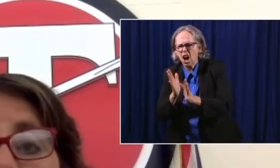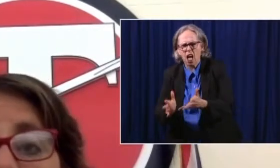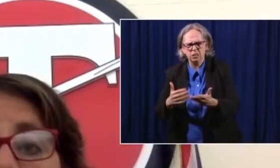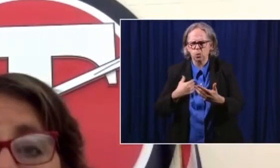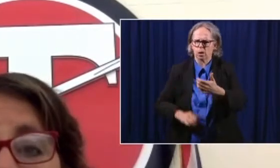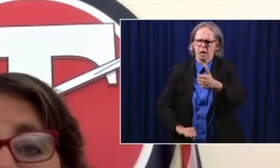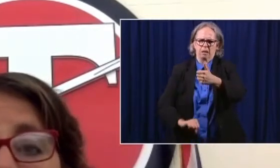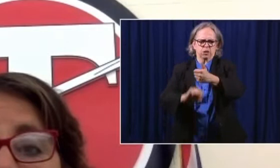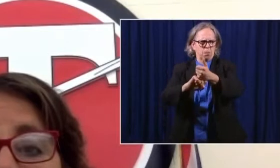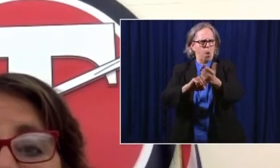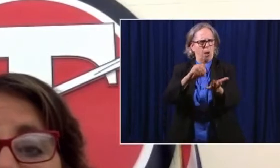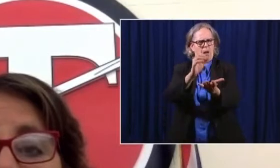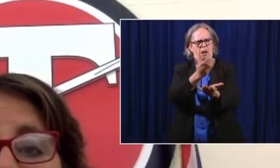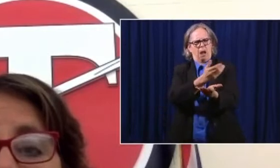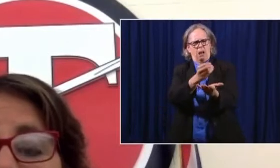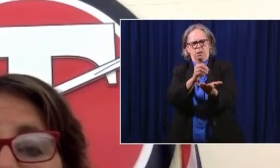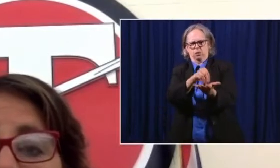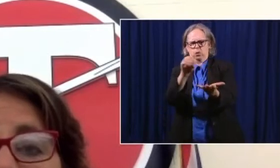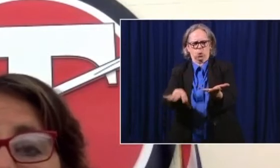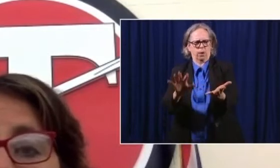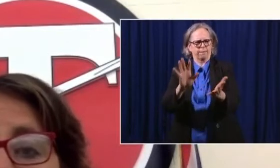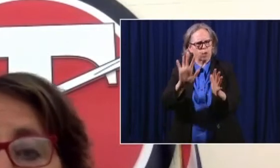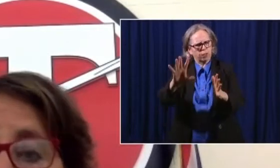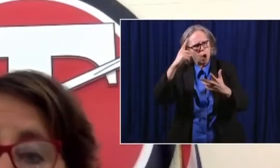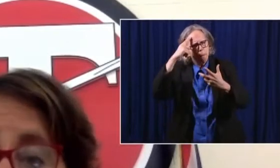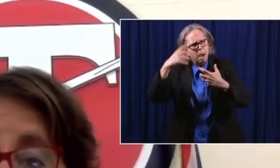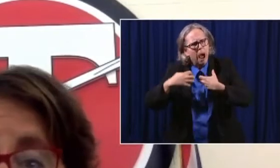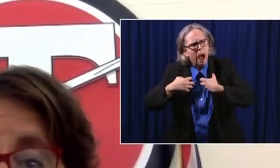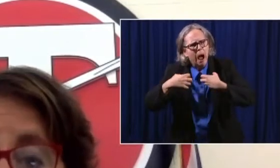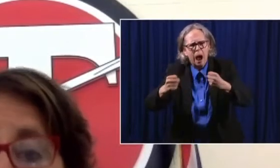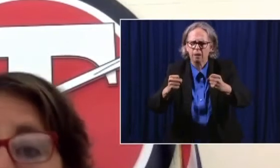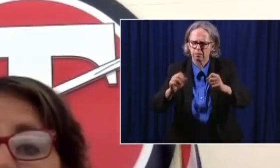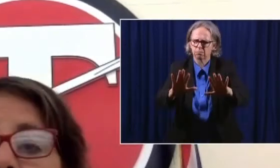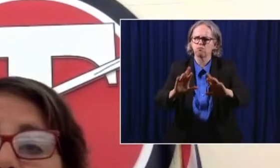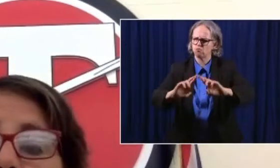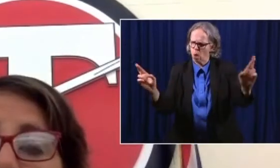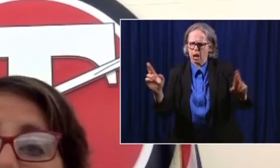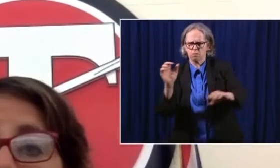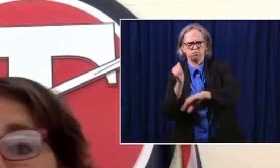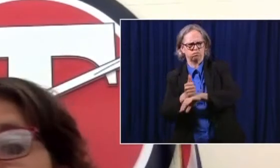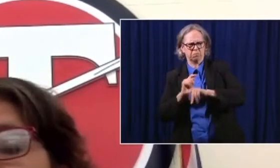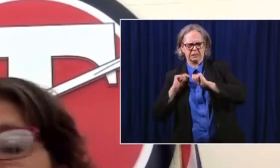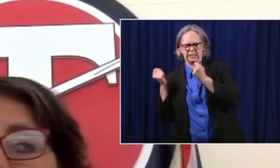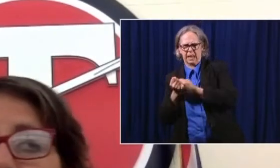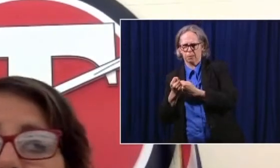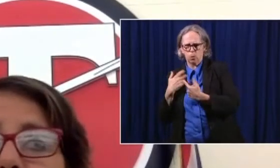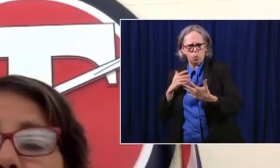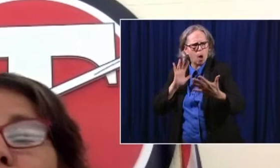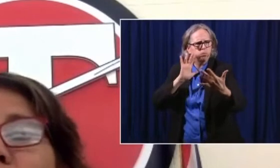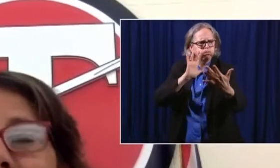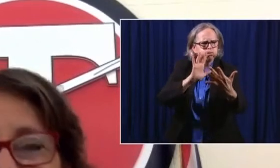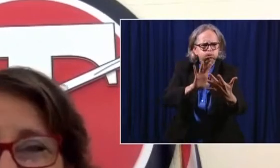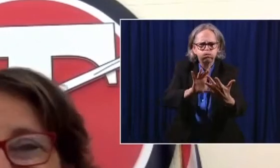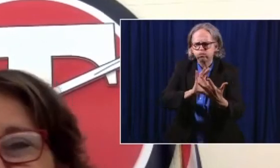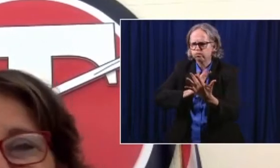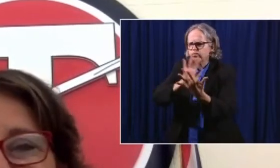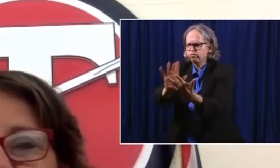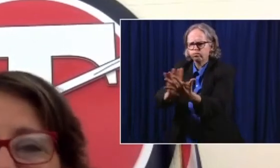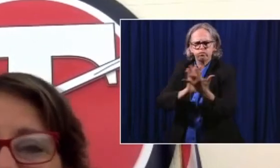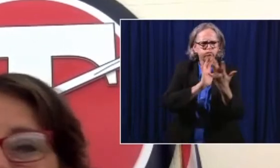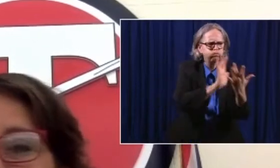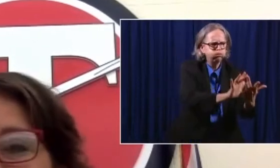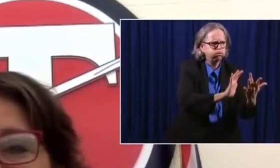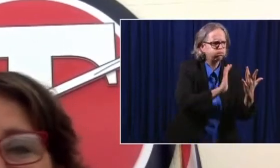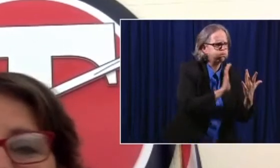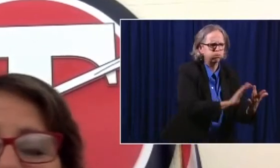their mental health needs. So we're also trying to reach out and help our students. We're doing the whole village approach, if